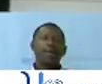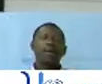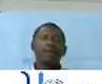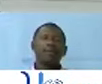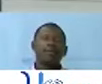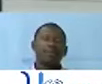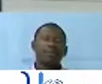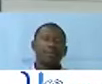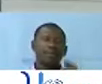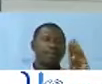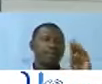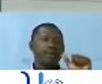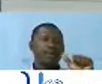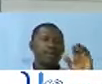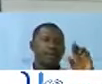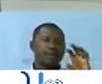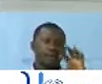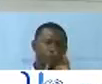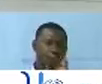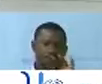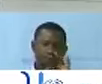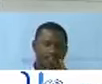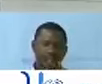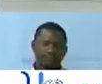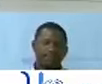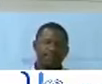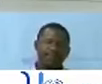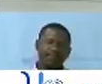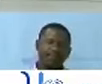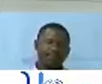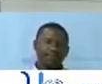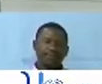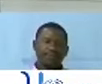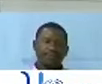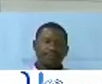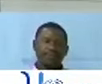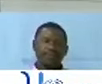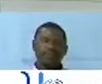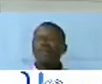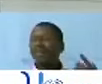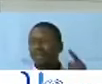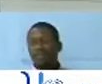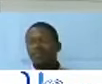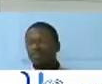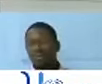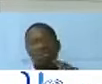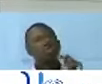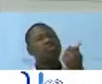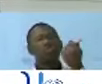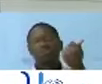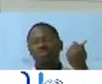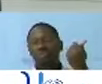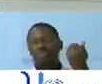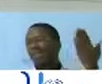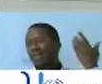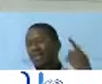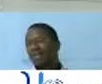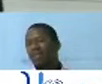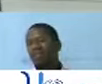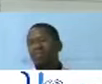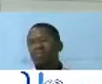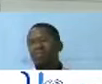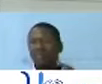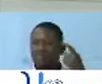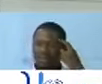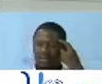when we learnt of the balance of the his I was just new actually time. Maybe I